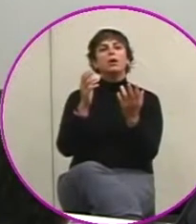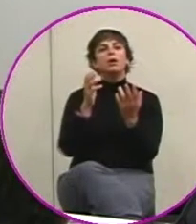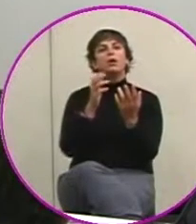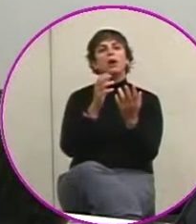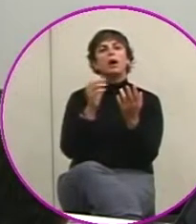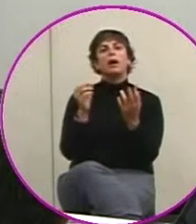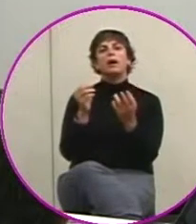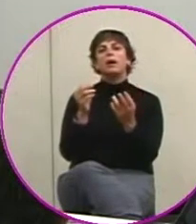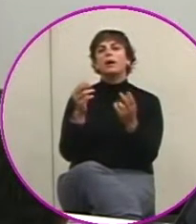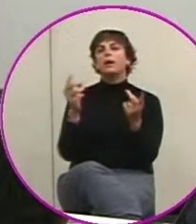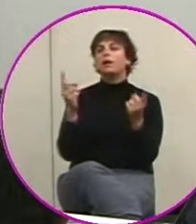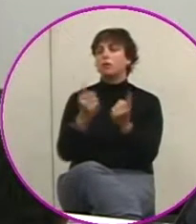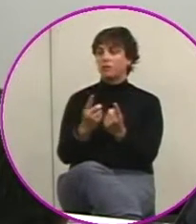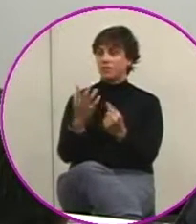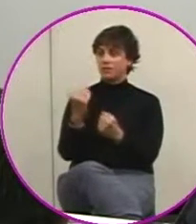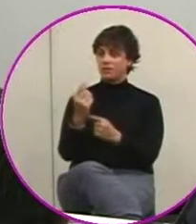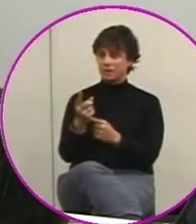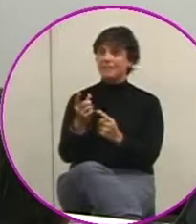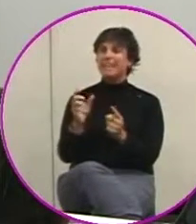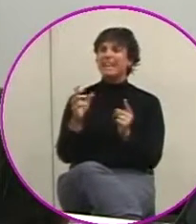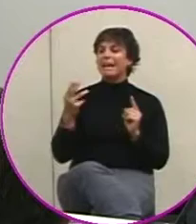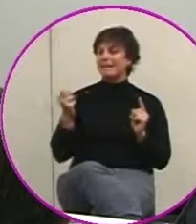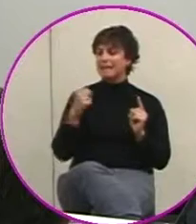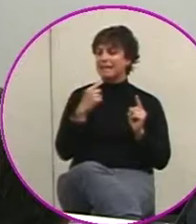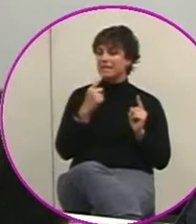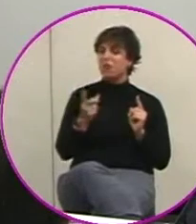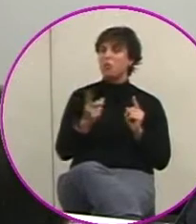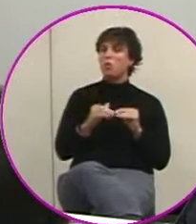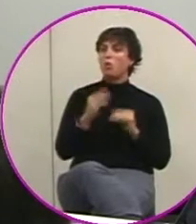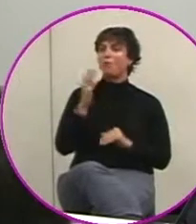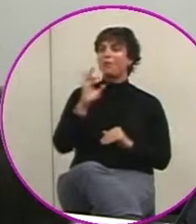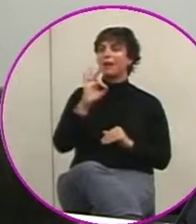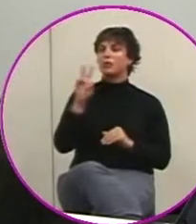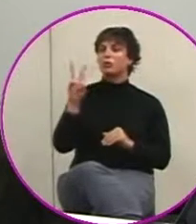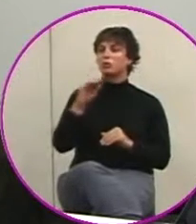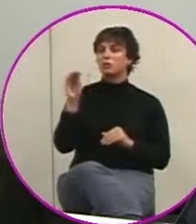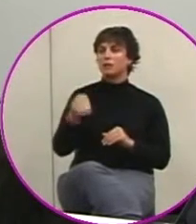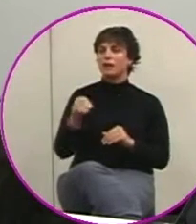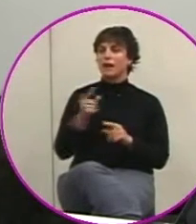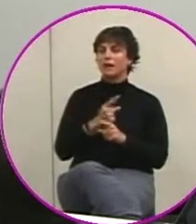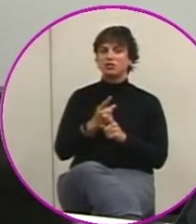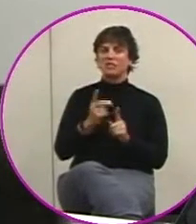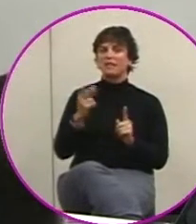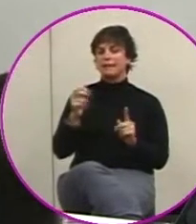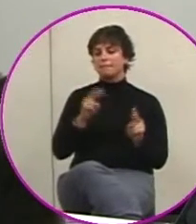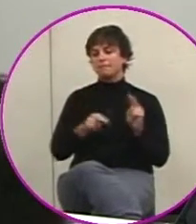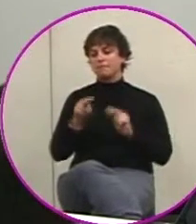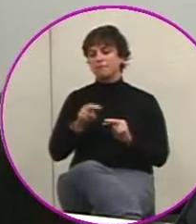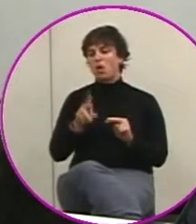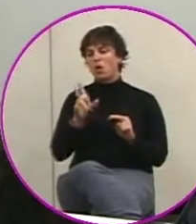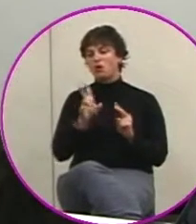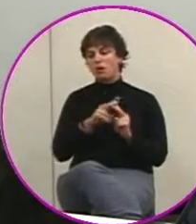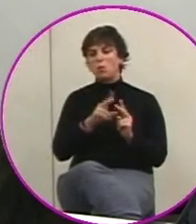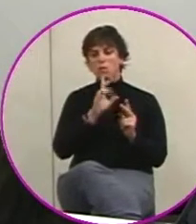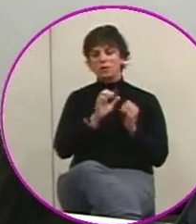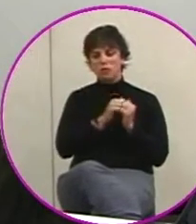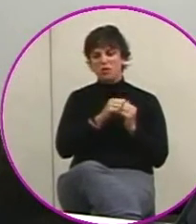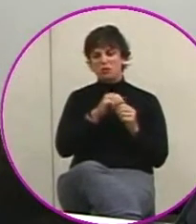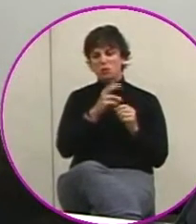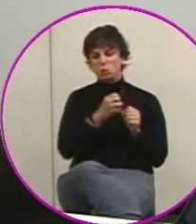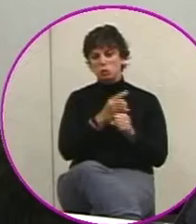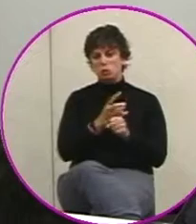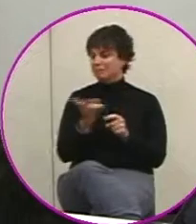and he can tell you with better than 92% accuracy which couples will be together in 2 years and which ones will not.